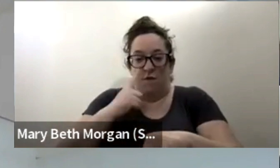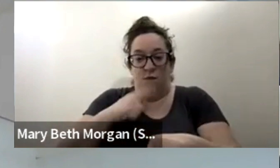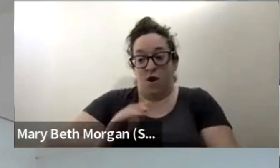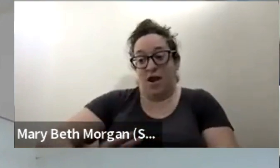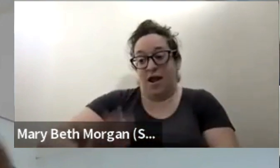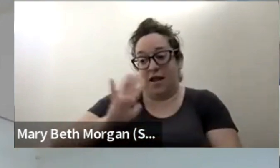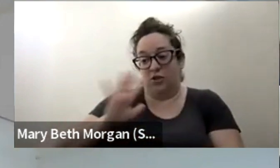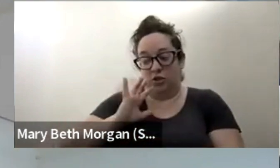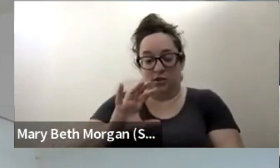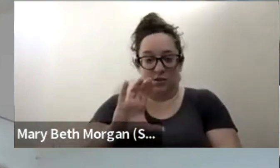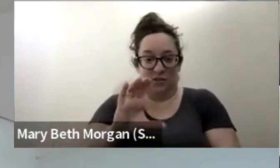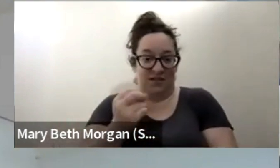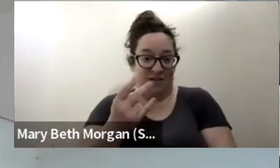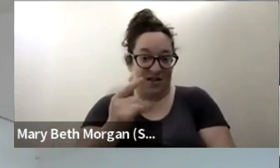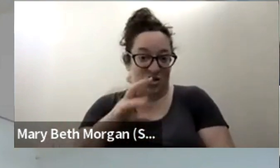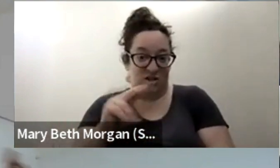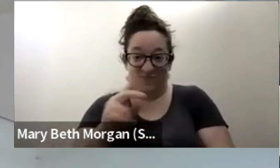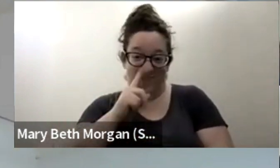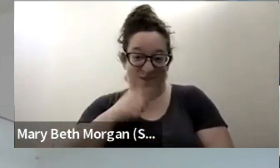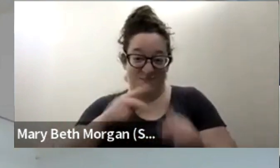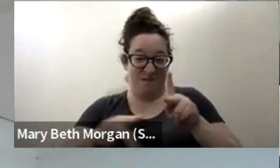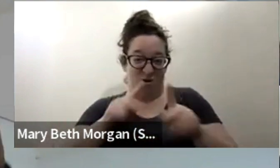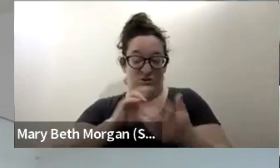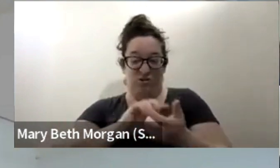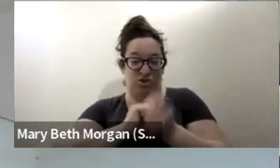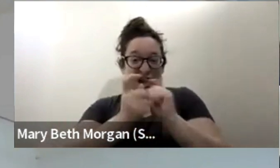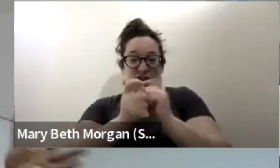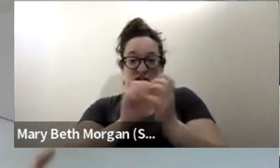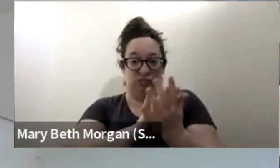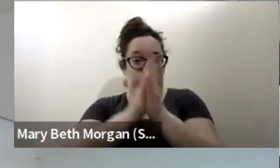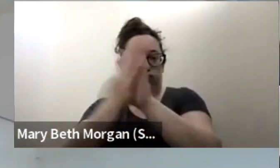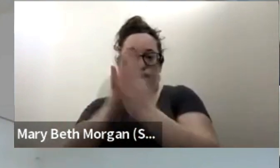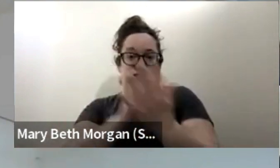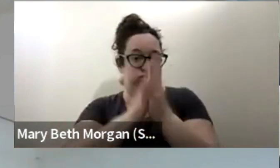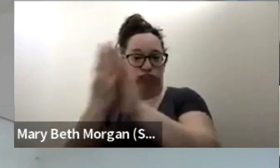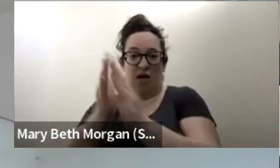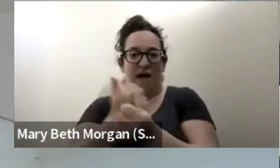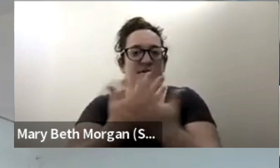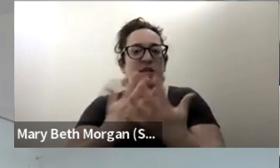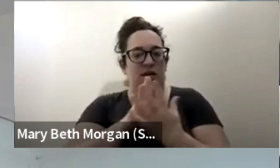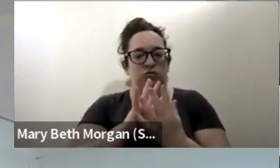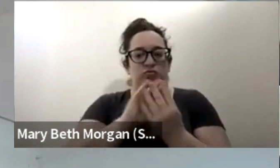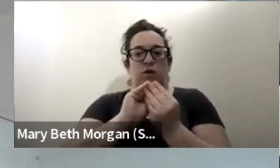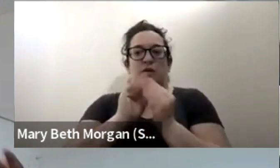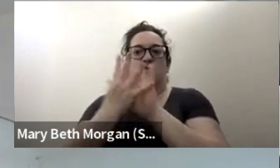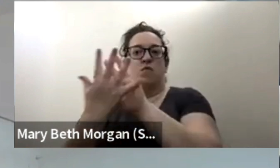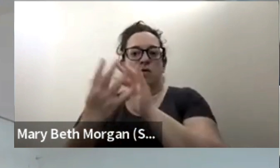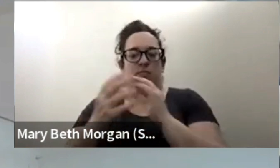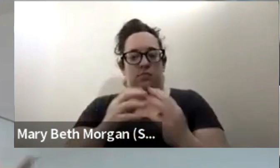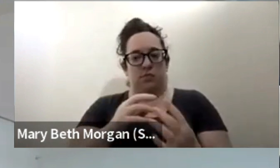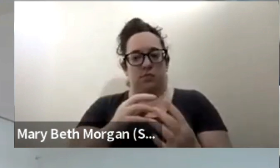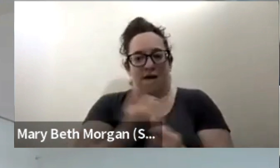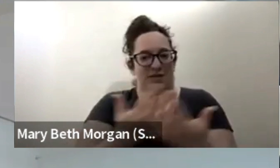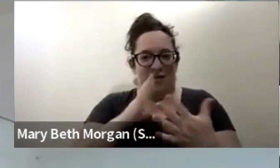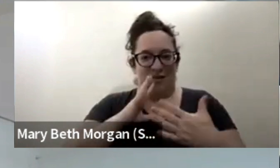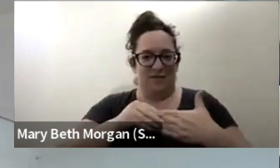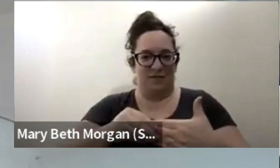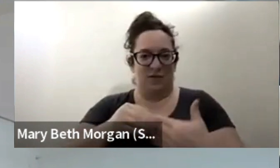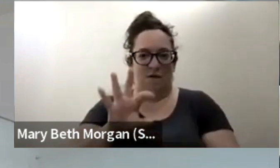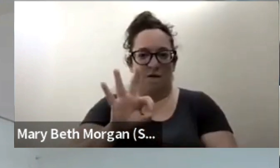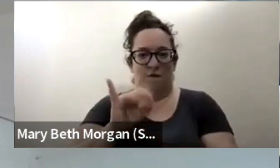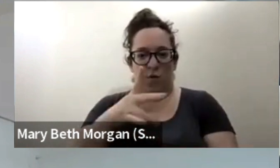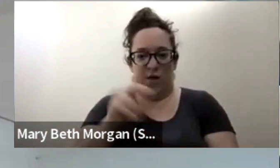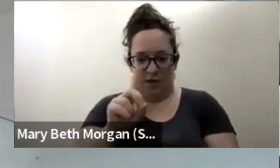ancient civilizations to think people change, things change. We are, that we are literally fluid,